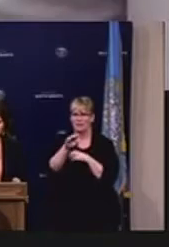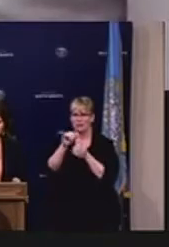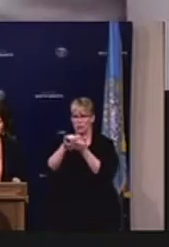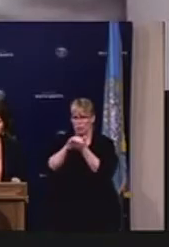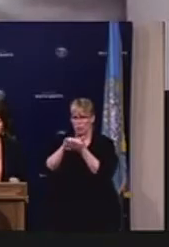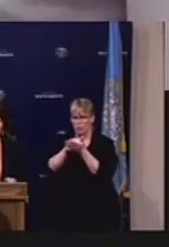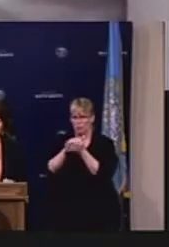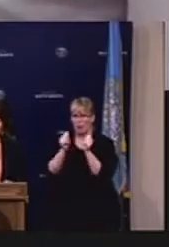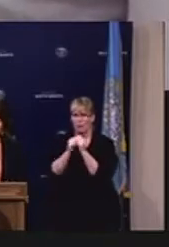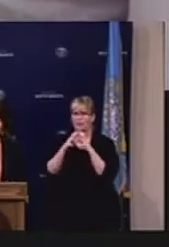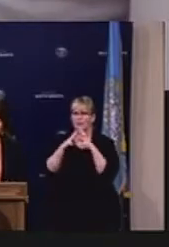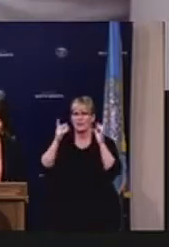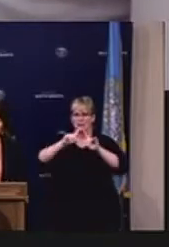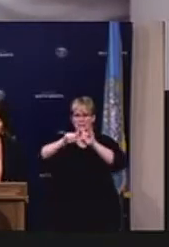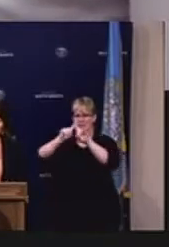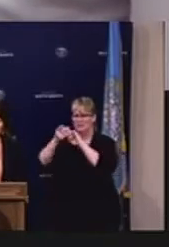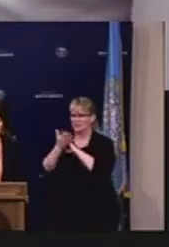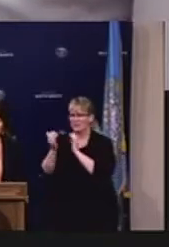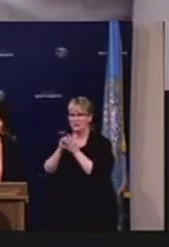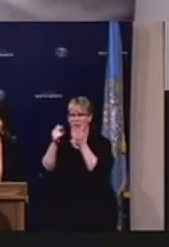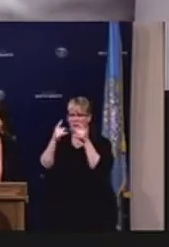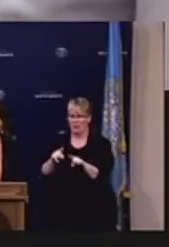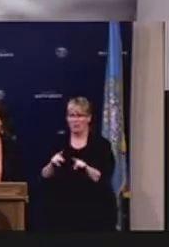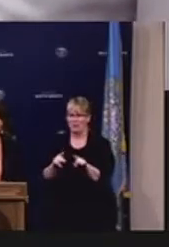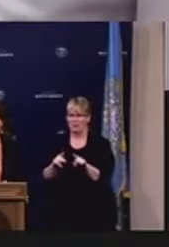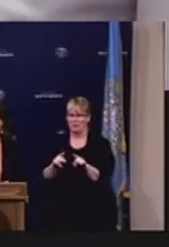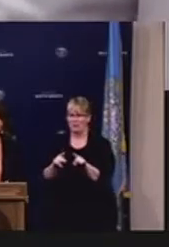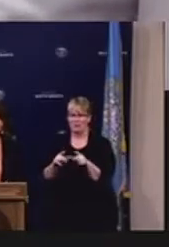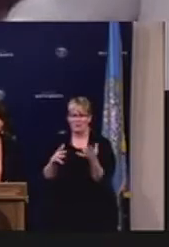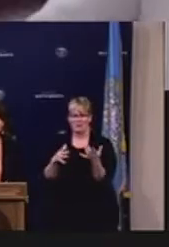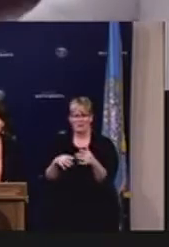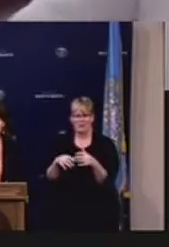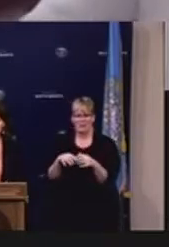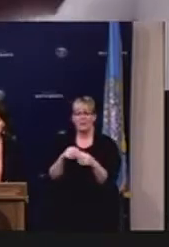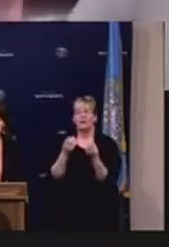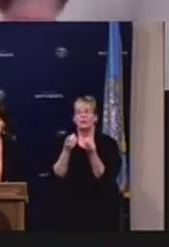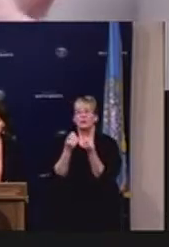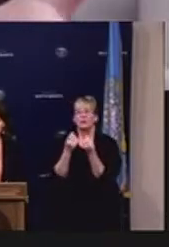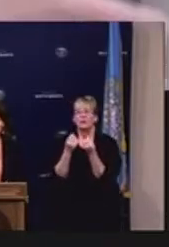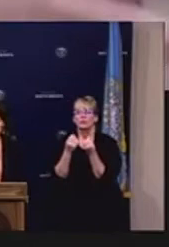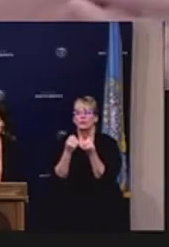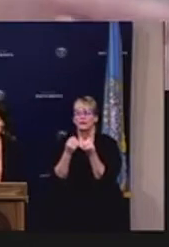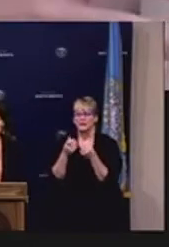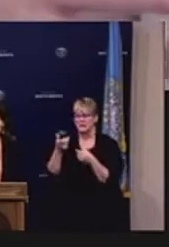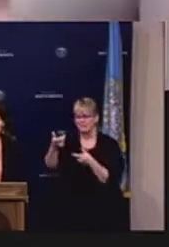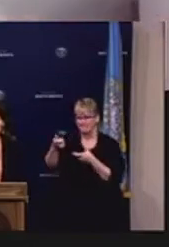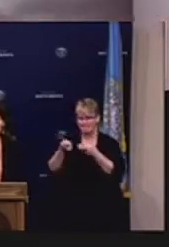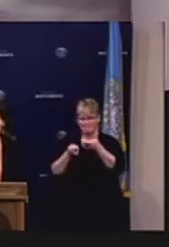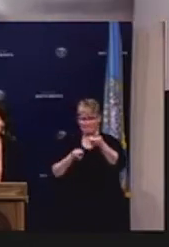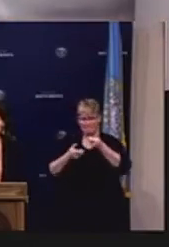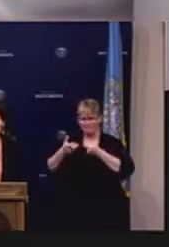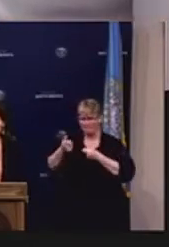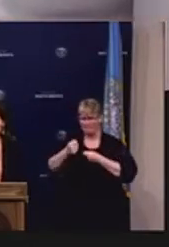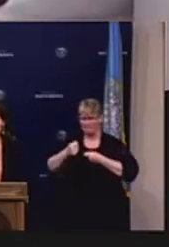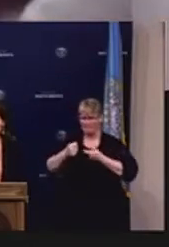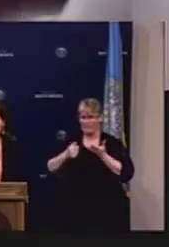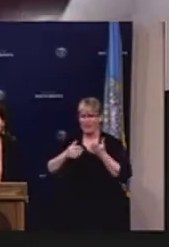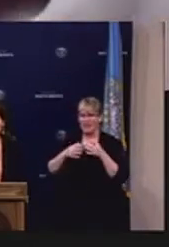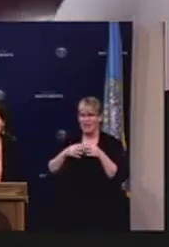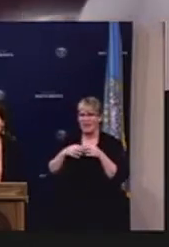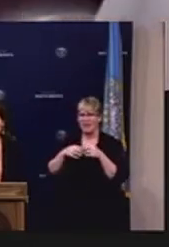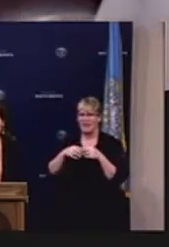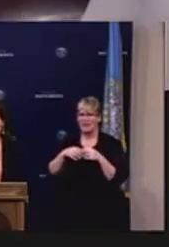with a lot of different things happening. And they were able to, what they're trying to do is pull out signals from a lot of